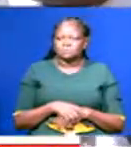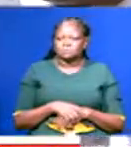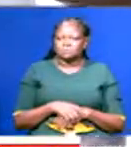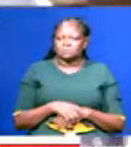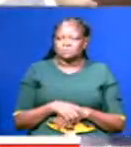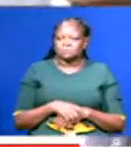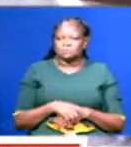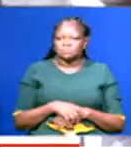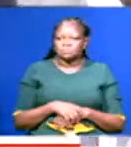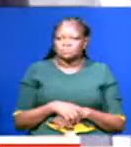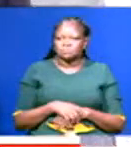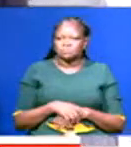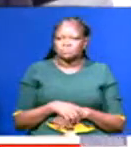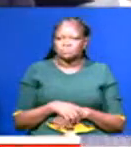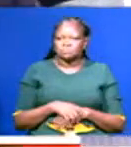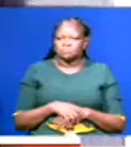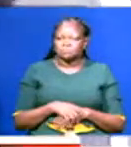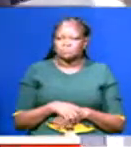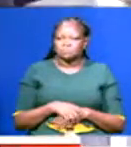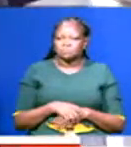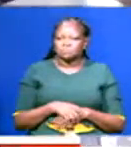What kind of control sessions?